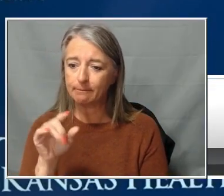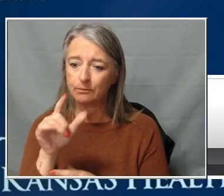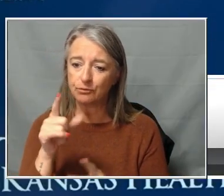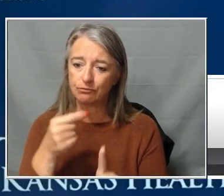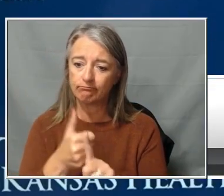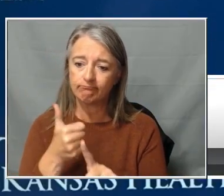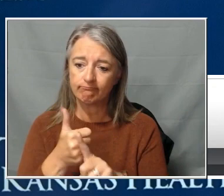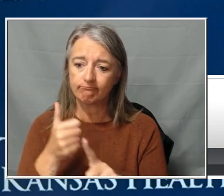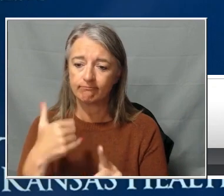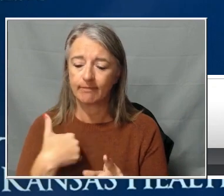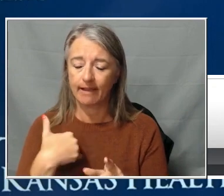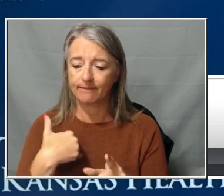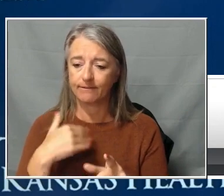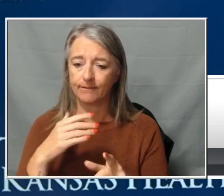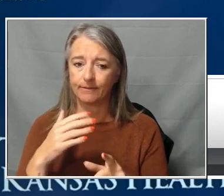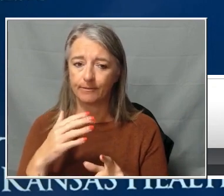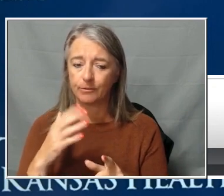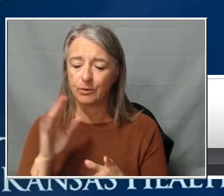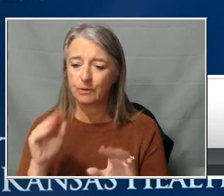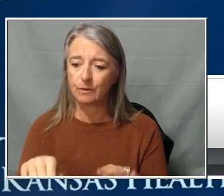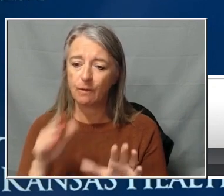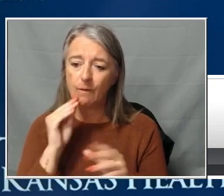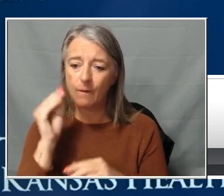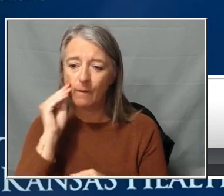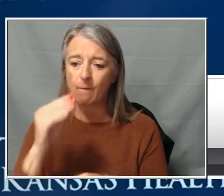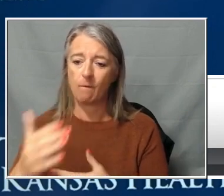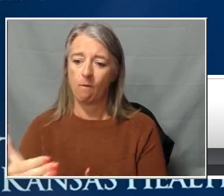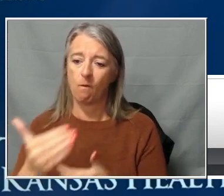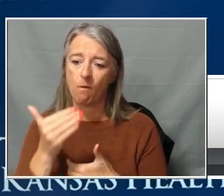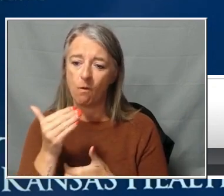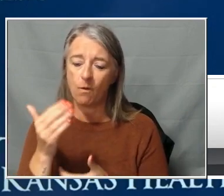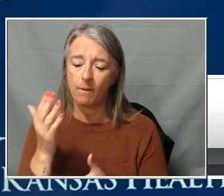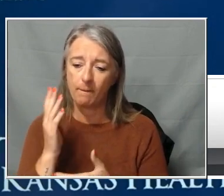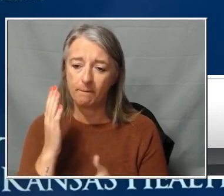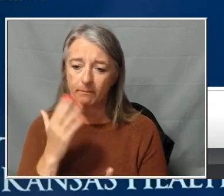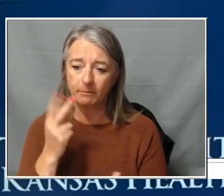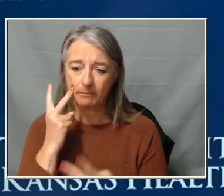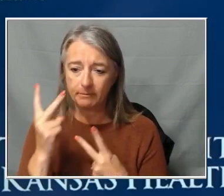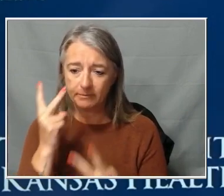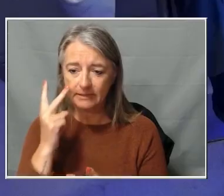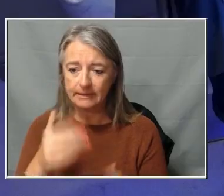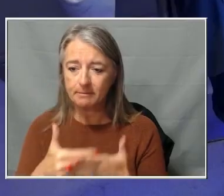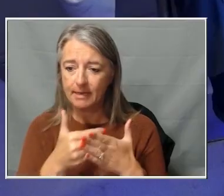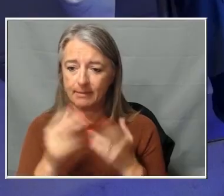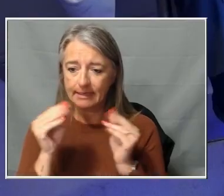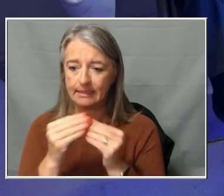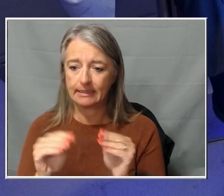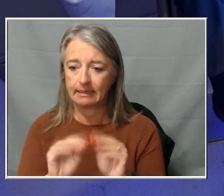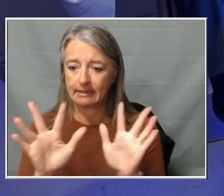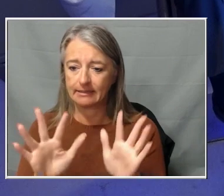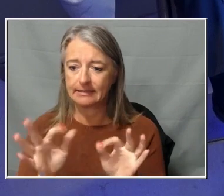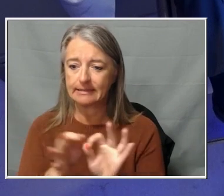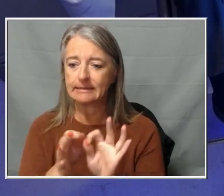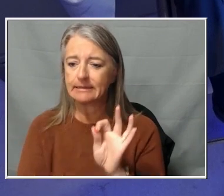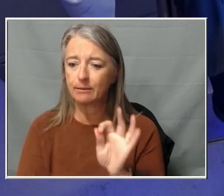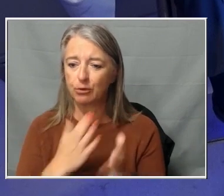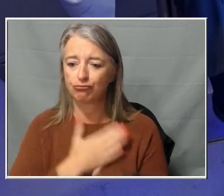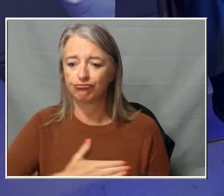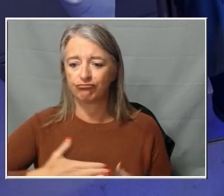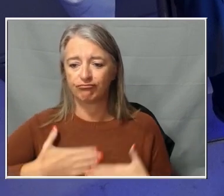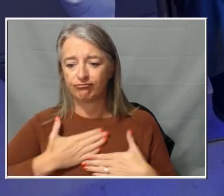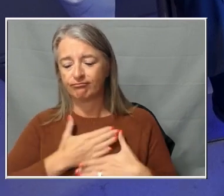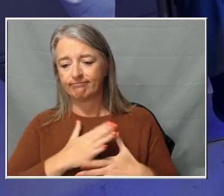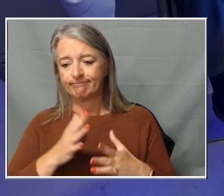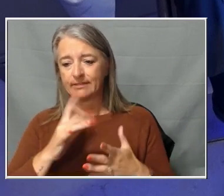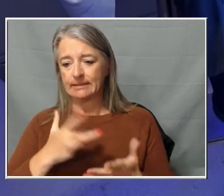able to go home and hold your baby and see your baby clearly, it's a pretty cool feeling. Simple joy that you take advantage, take for